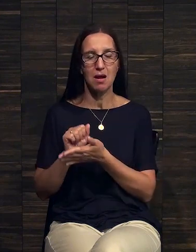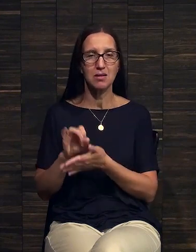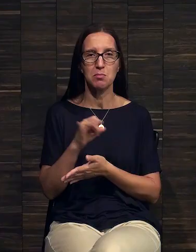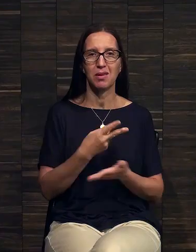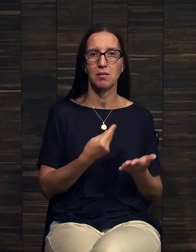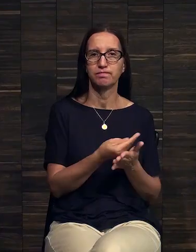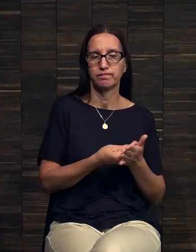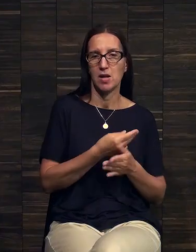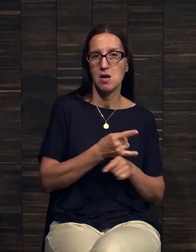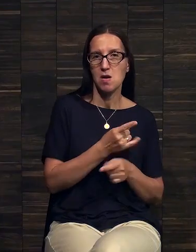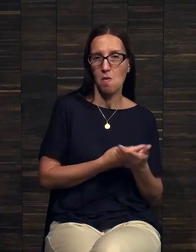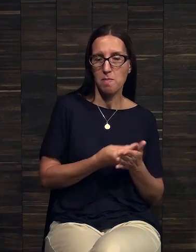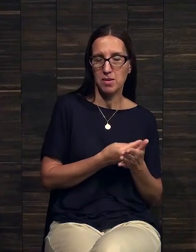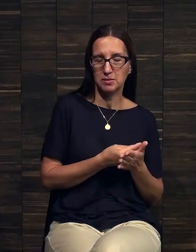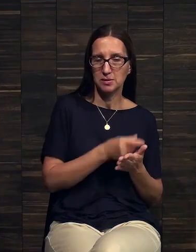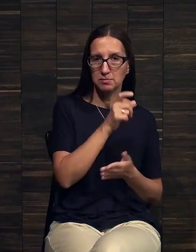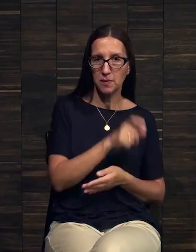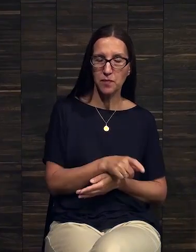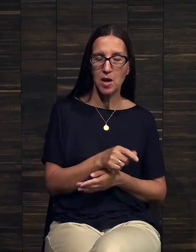comic publishers